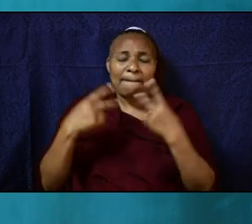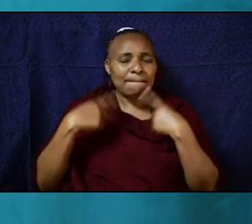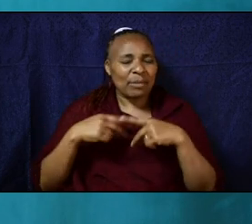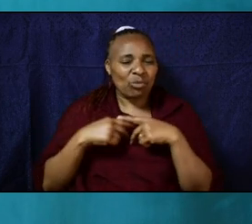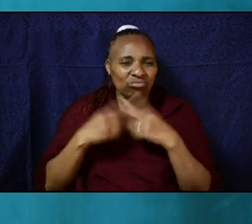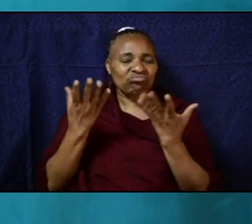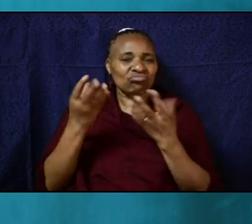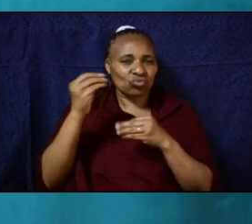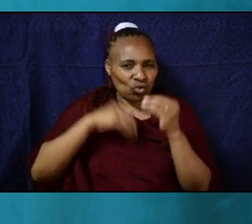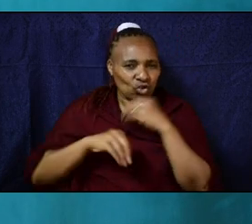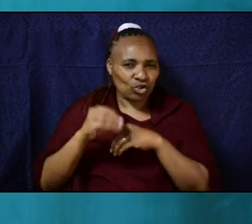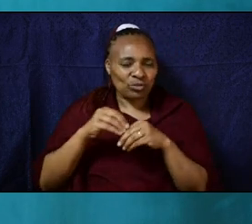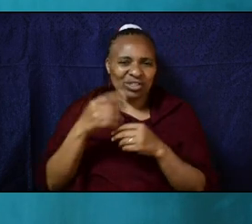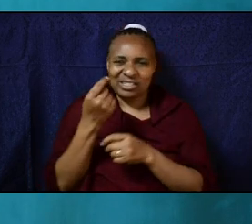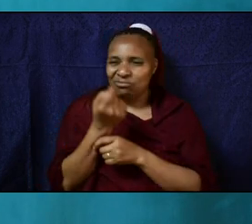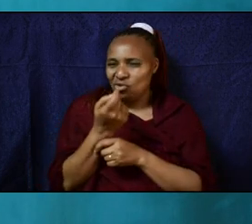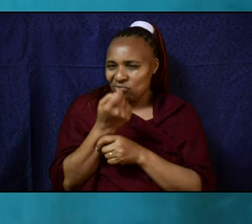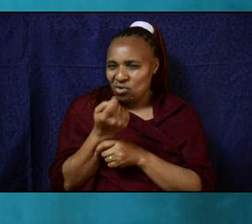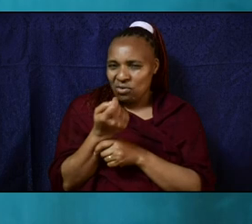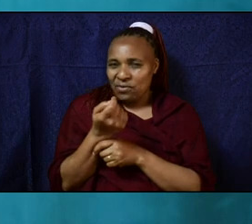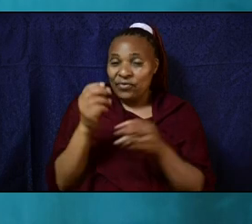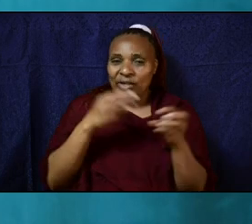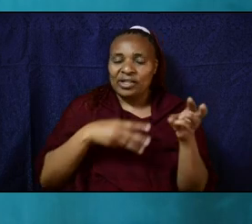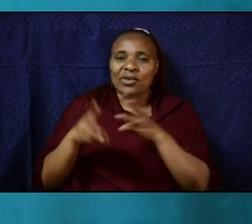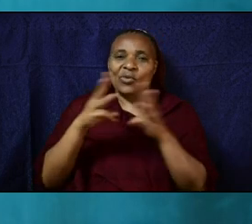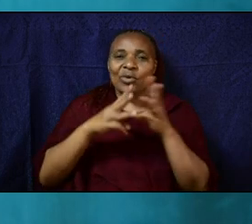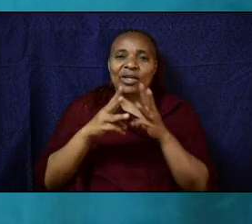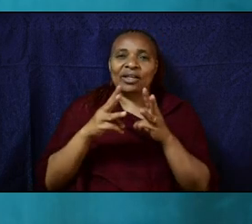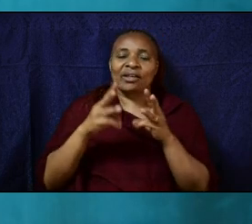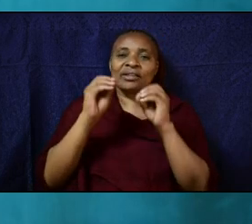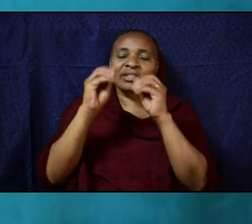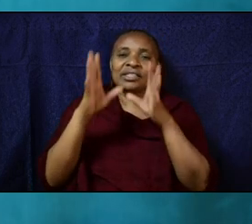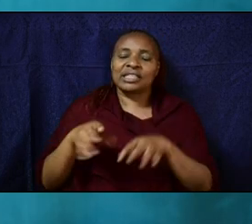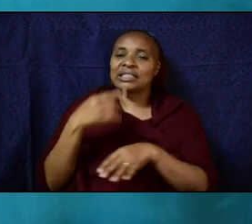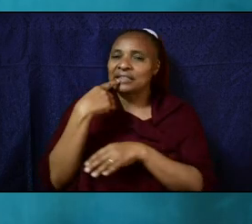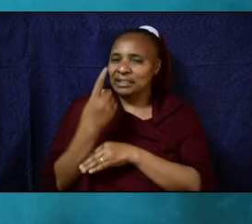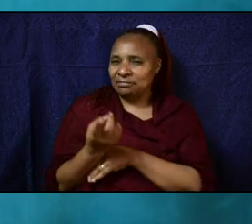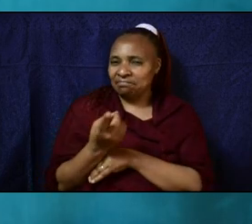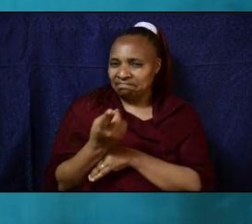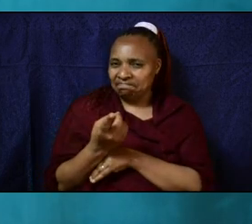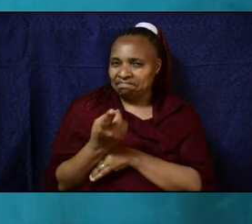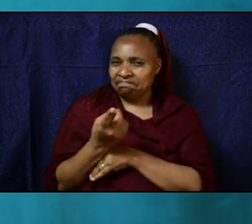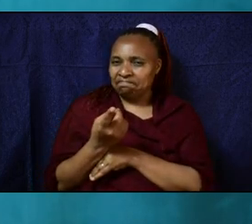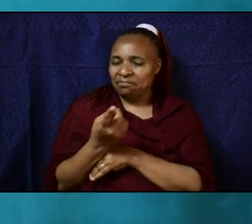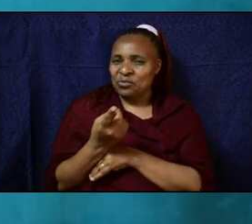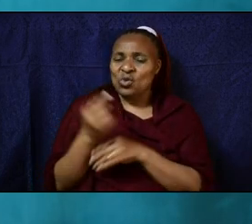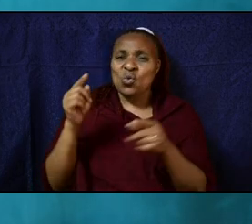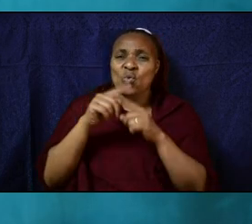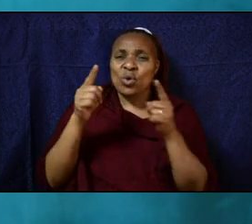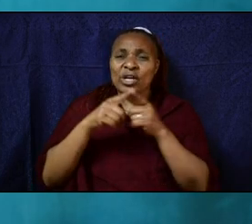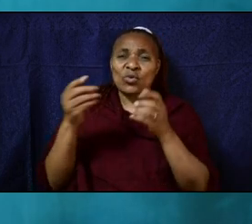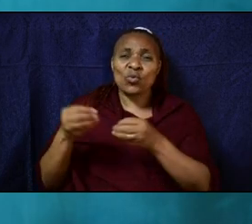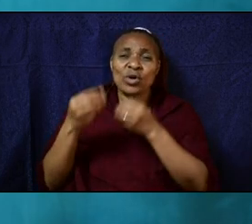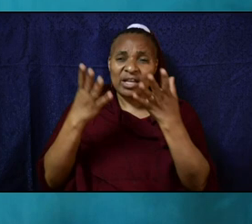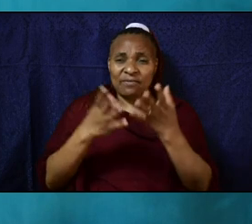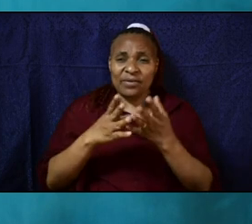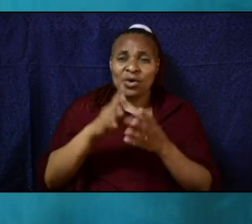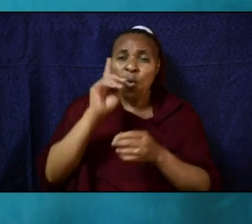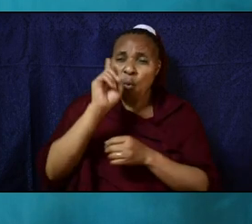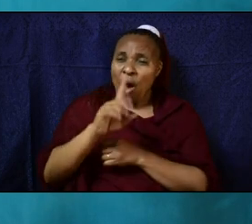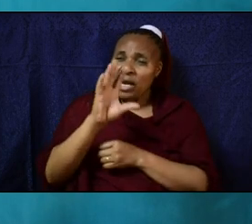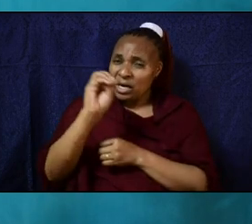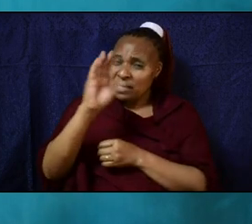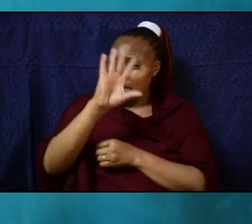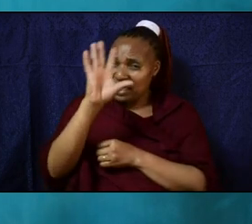might contribute a little, like the way the teacher said, when you're giving, you give